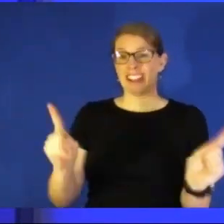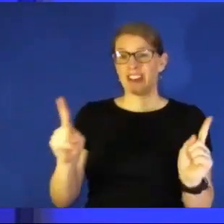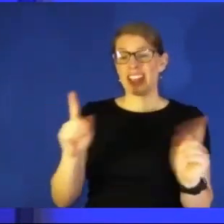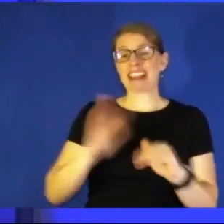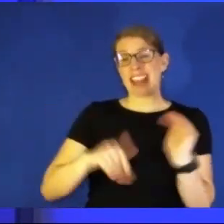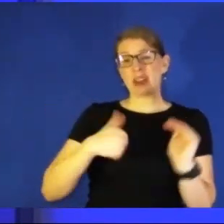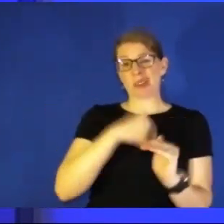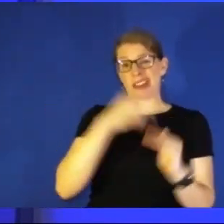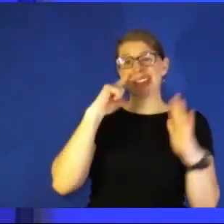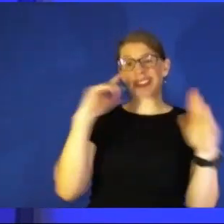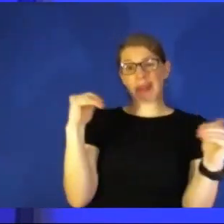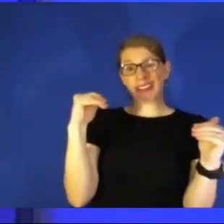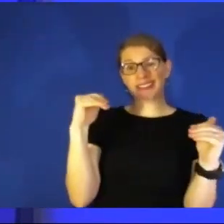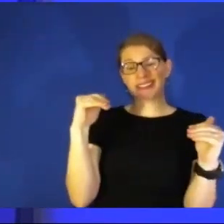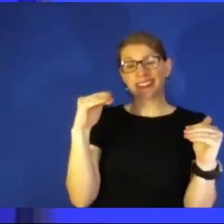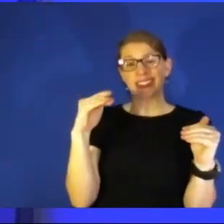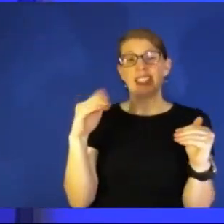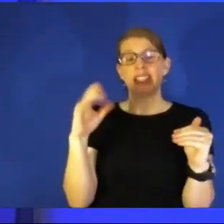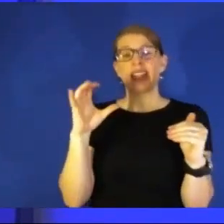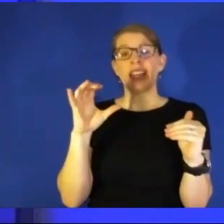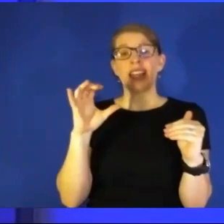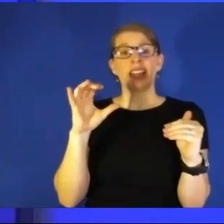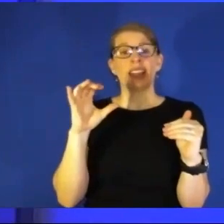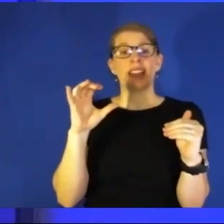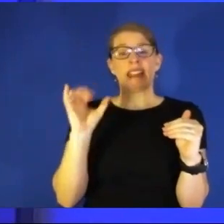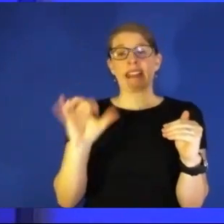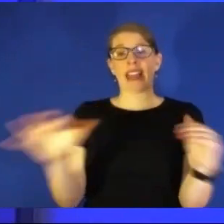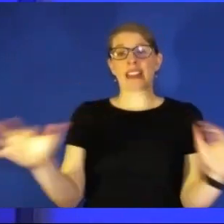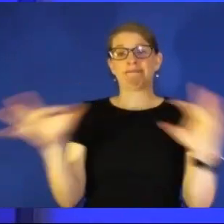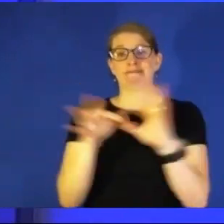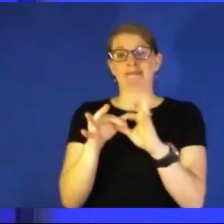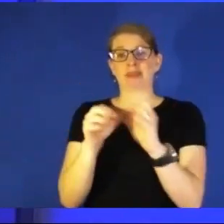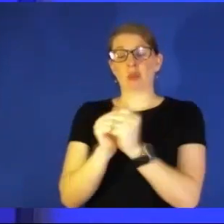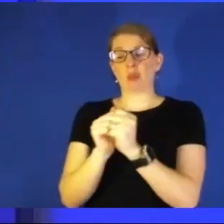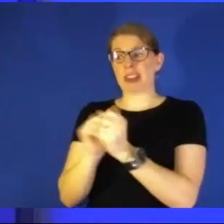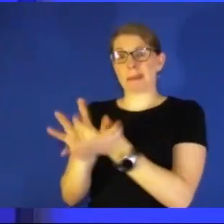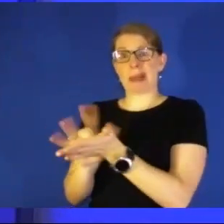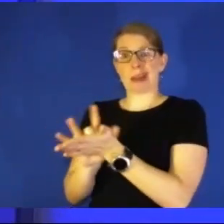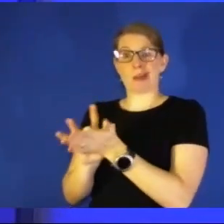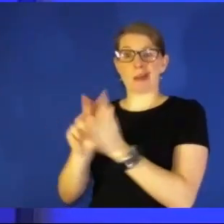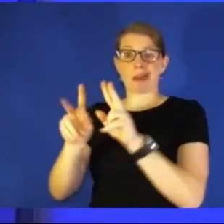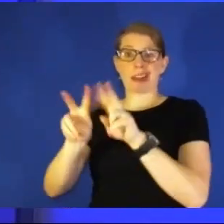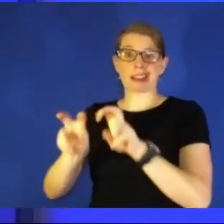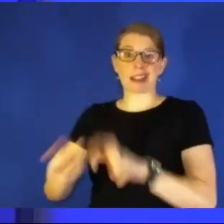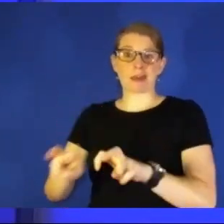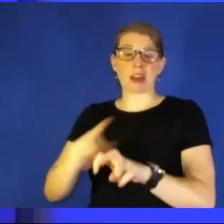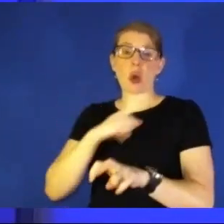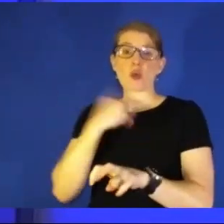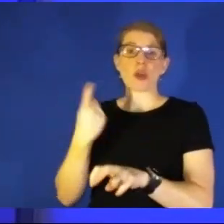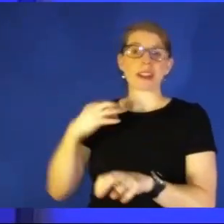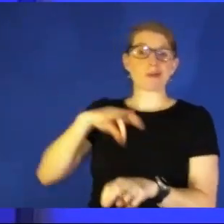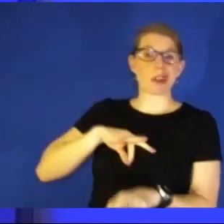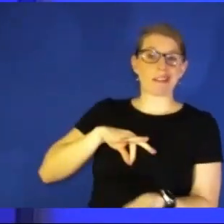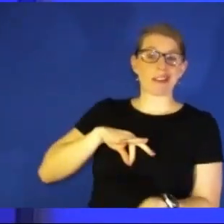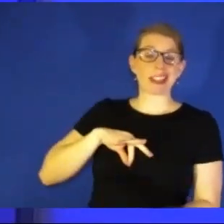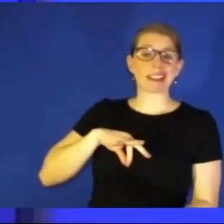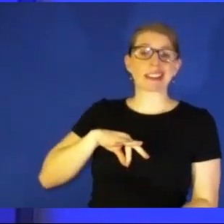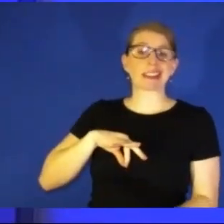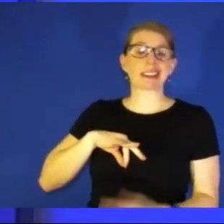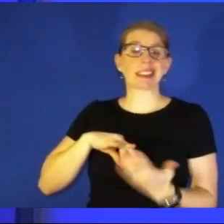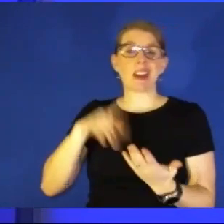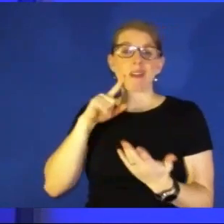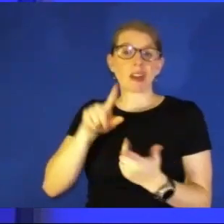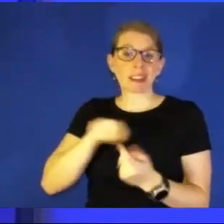all paired with our medical assessment and then risks and benefits of certain